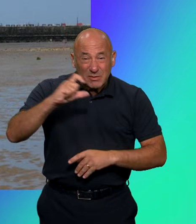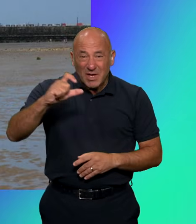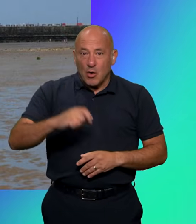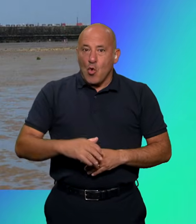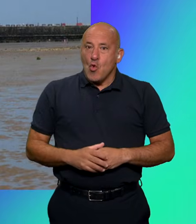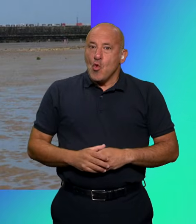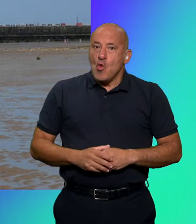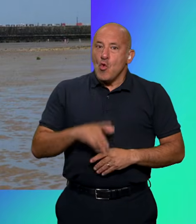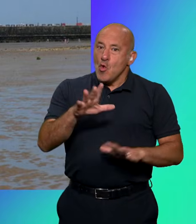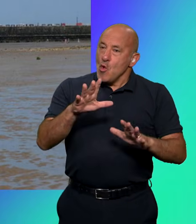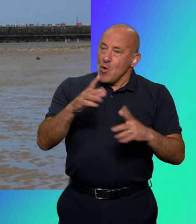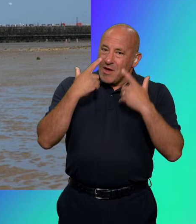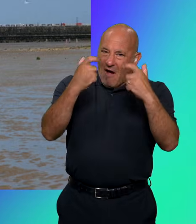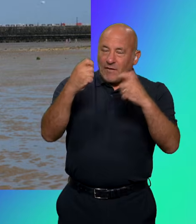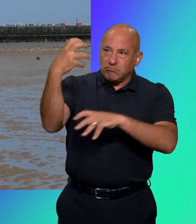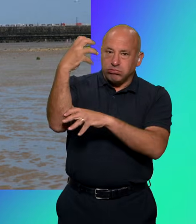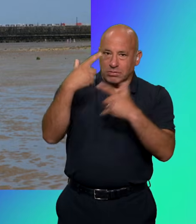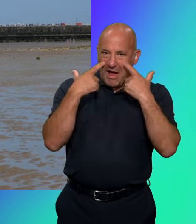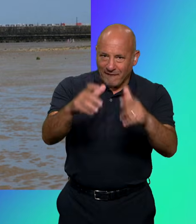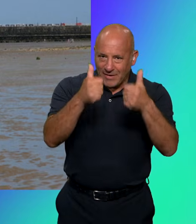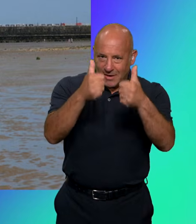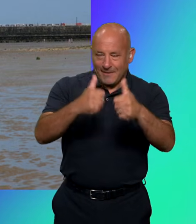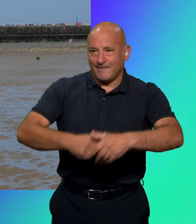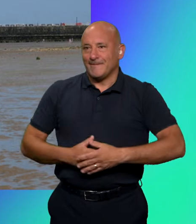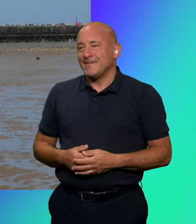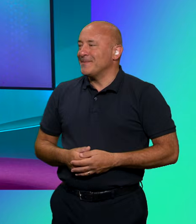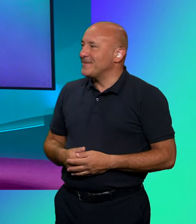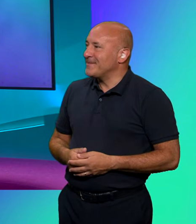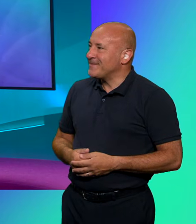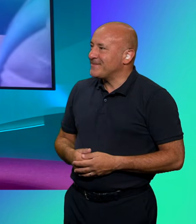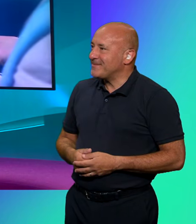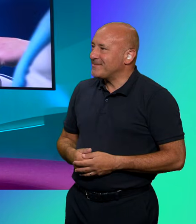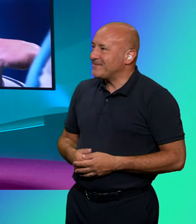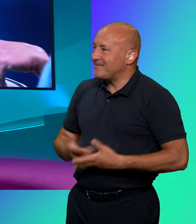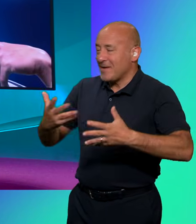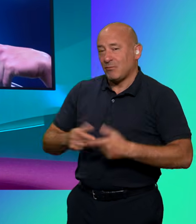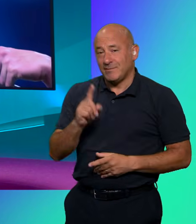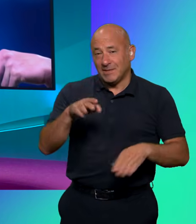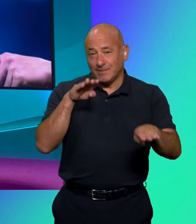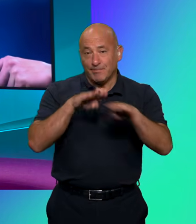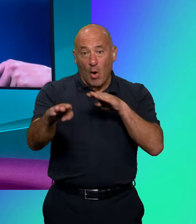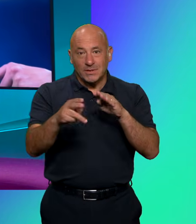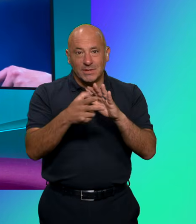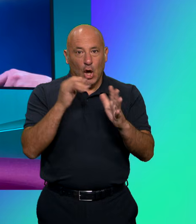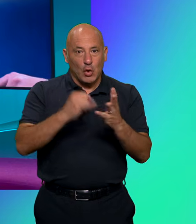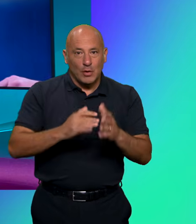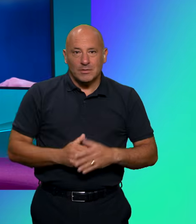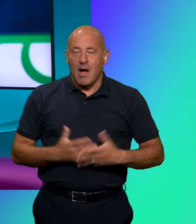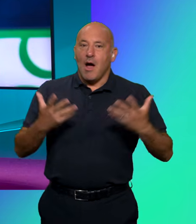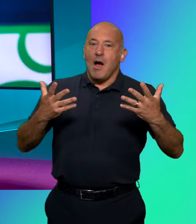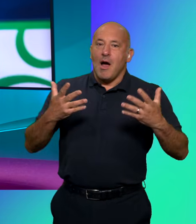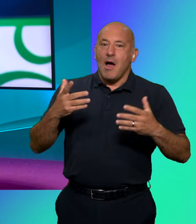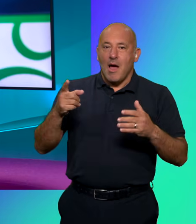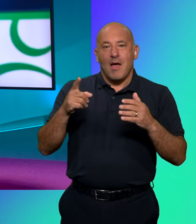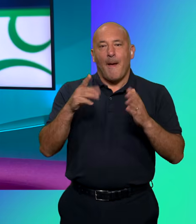week, so definitely make sure you stay safe in the sun. OK, sport news now, and there were tears of